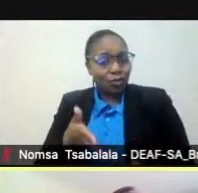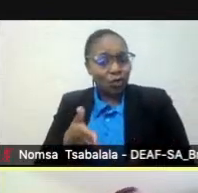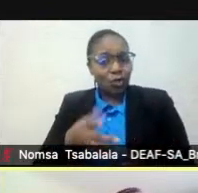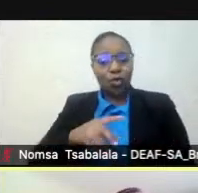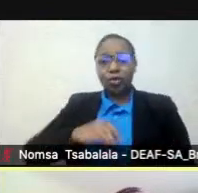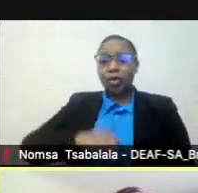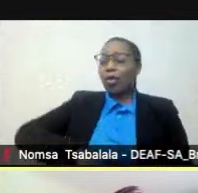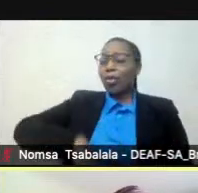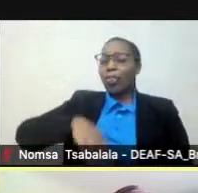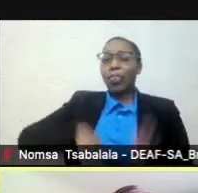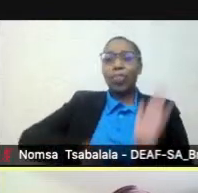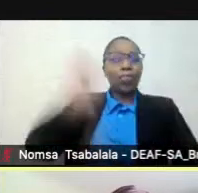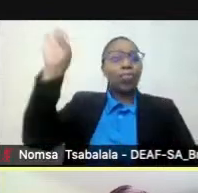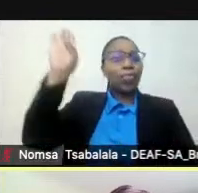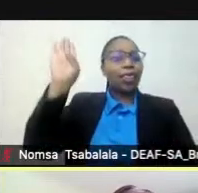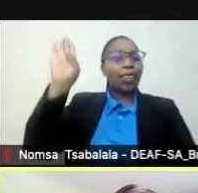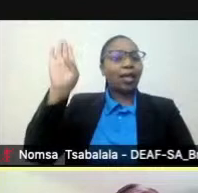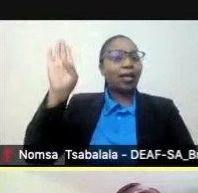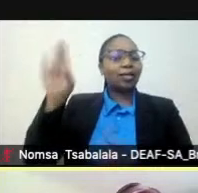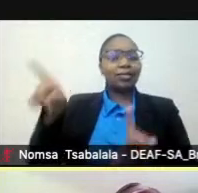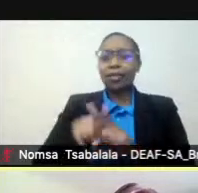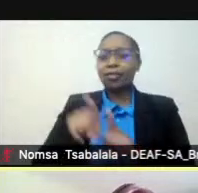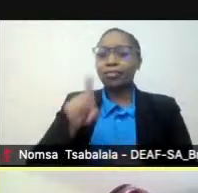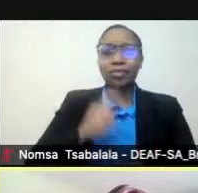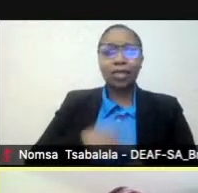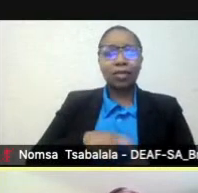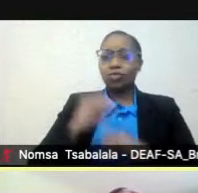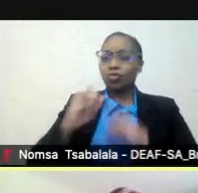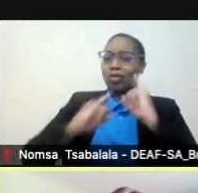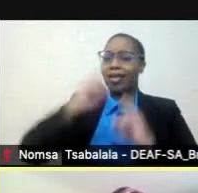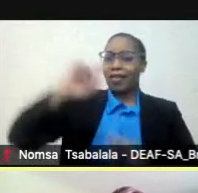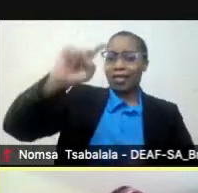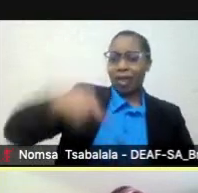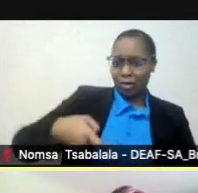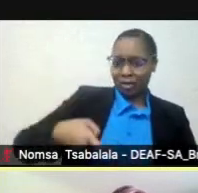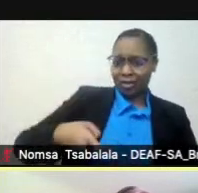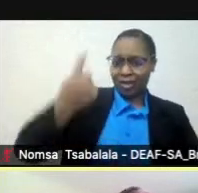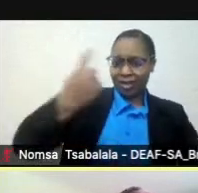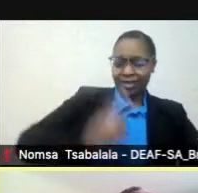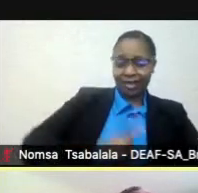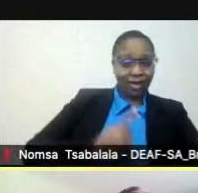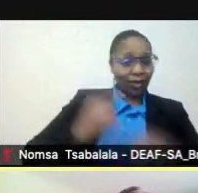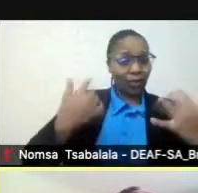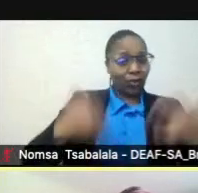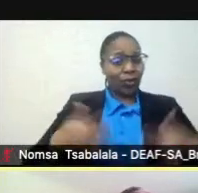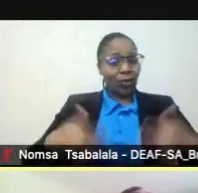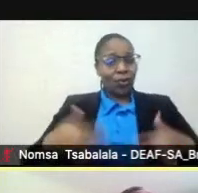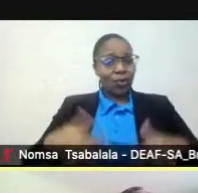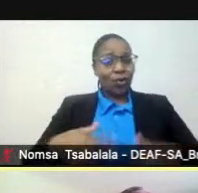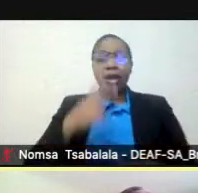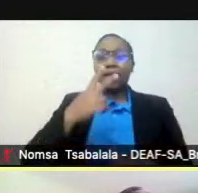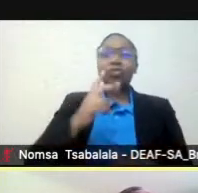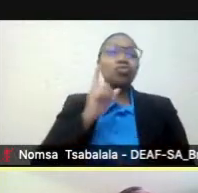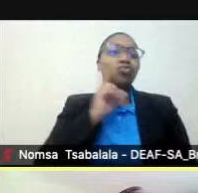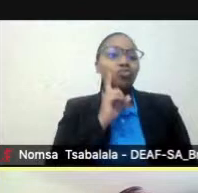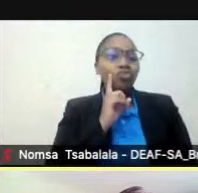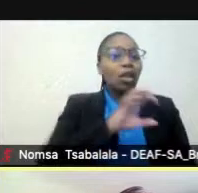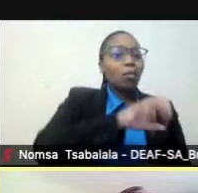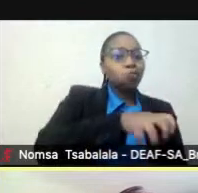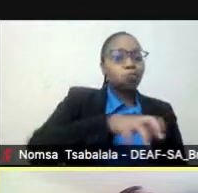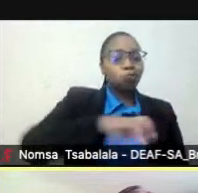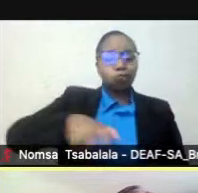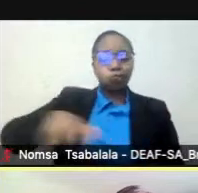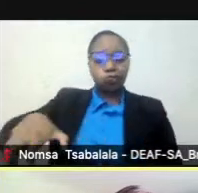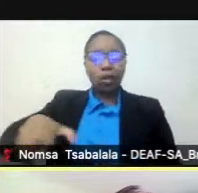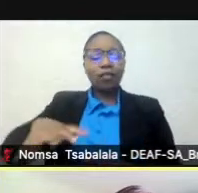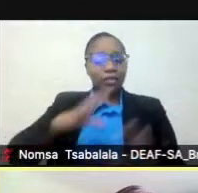up in terms of these numbers. So just looking at this by province, so we have seen that this has been